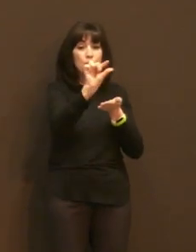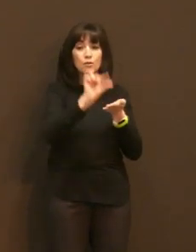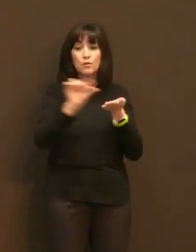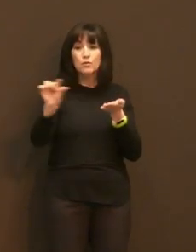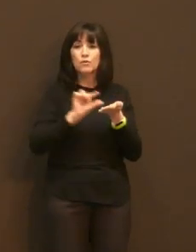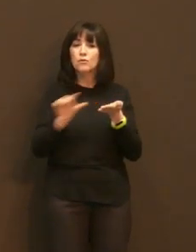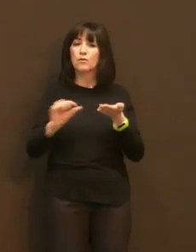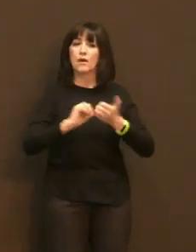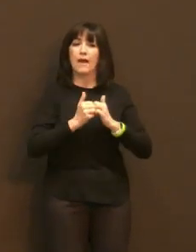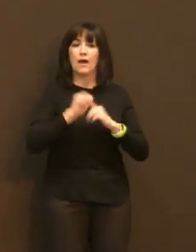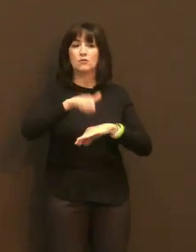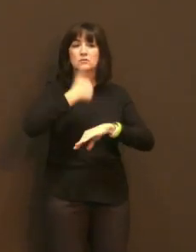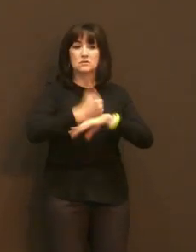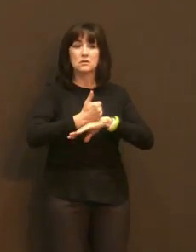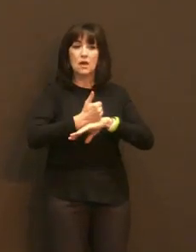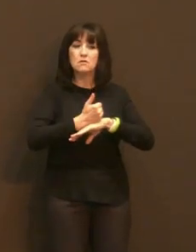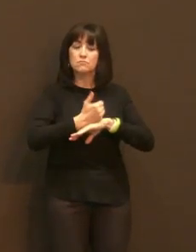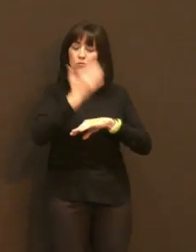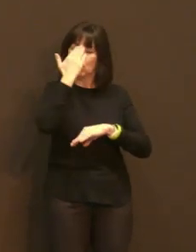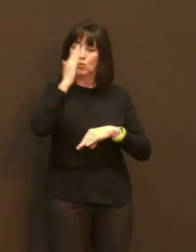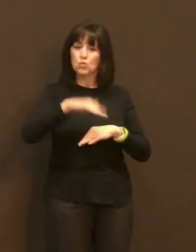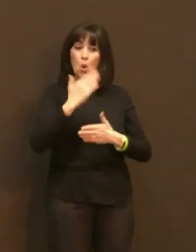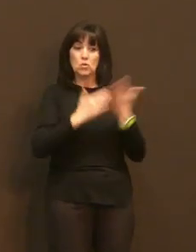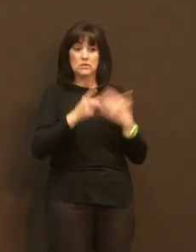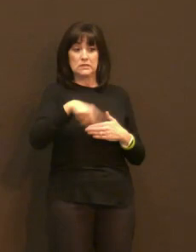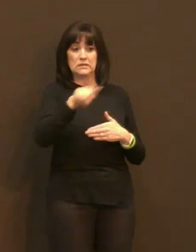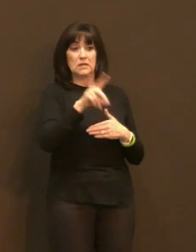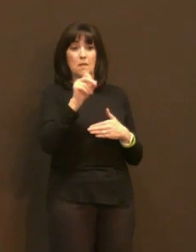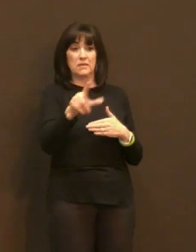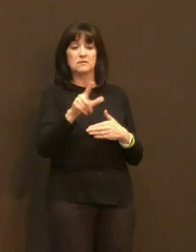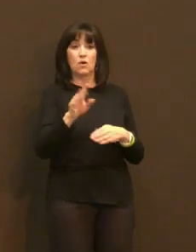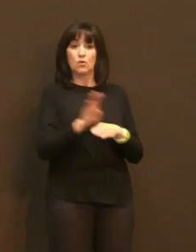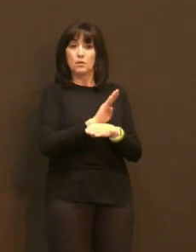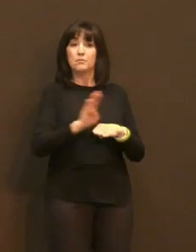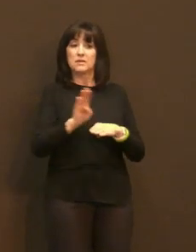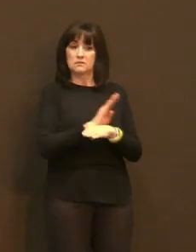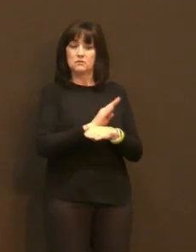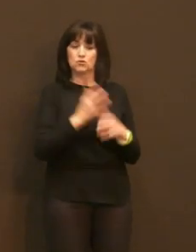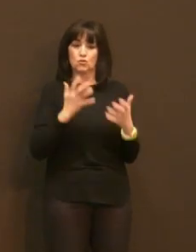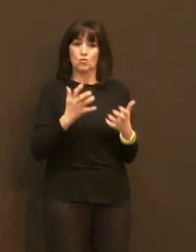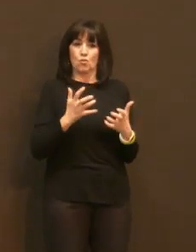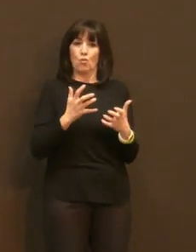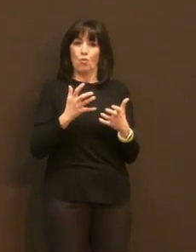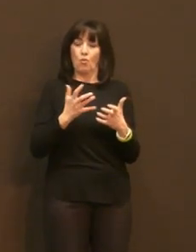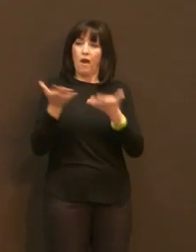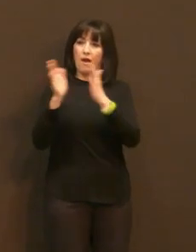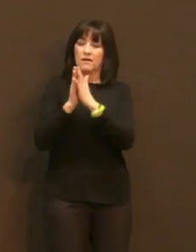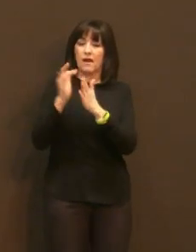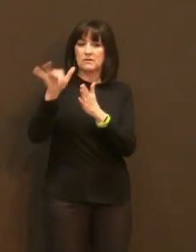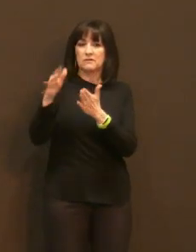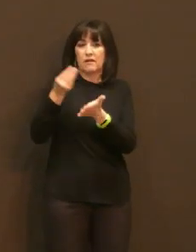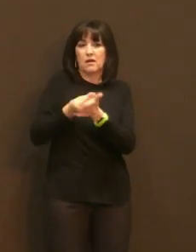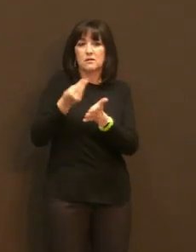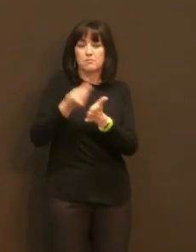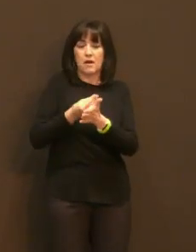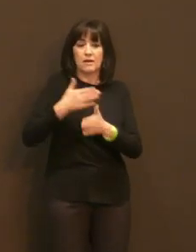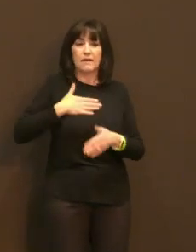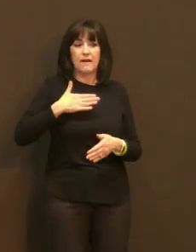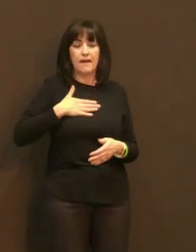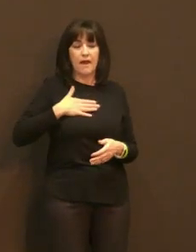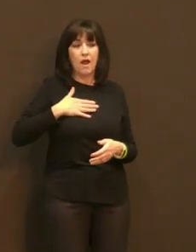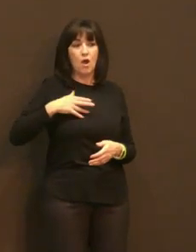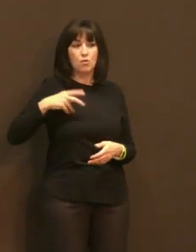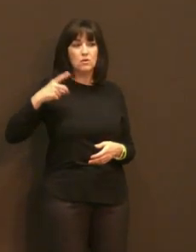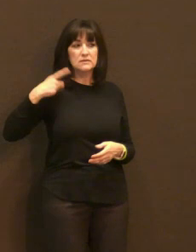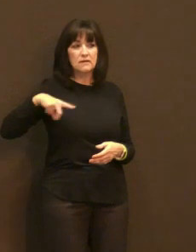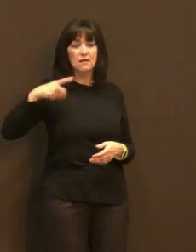businesses that would like to get access to that program, and I know our delegation is interested in making sure that they can get access